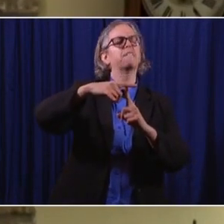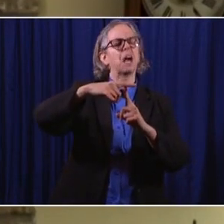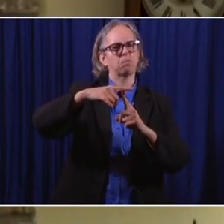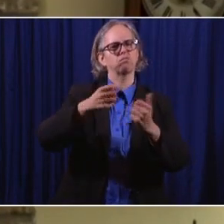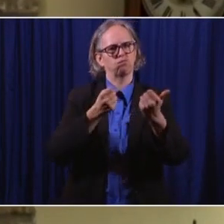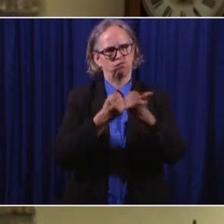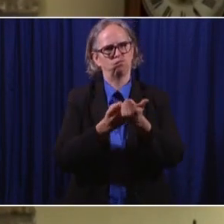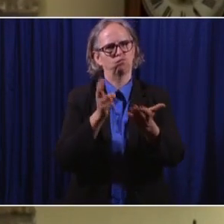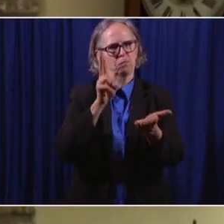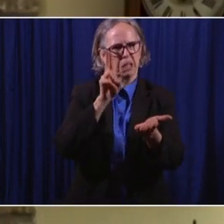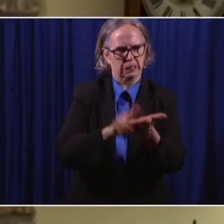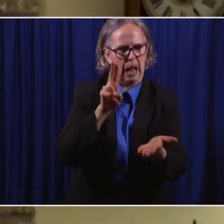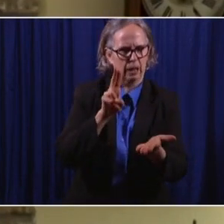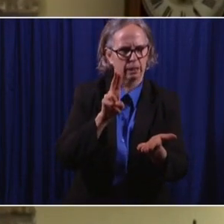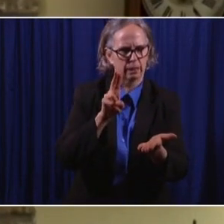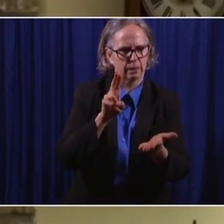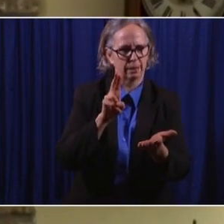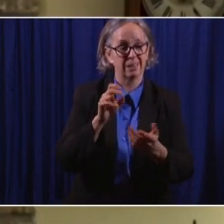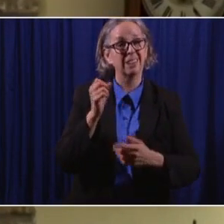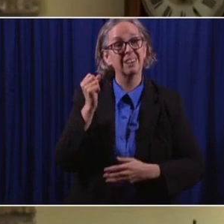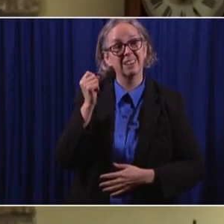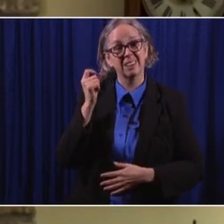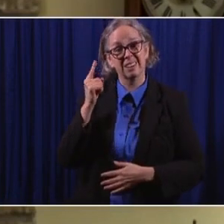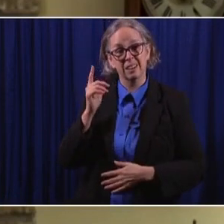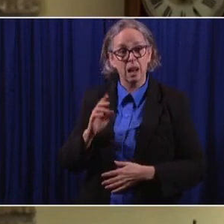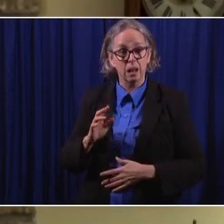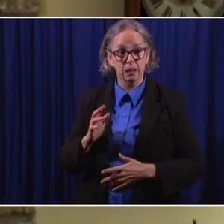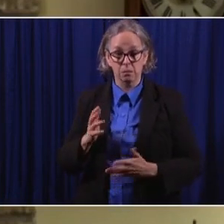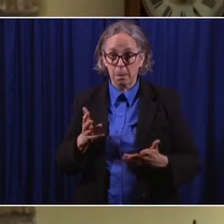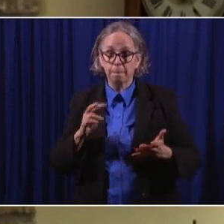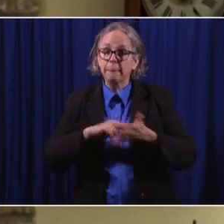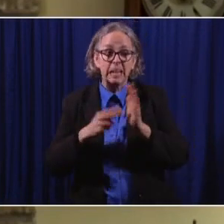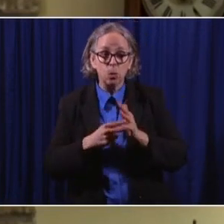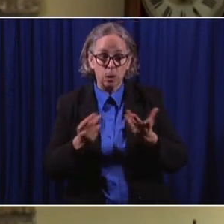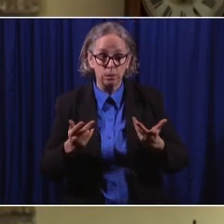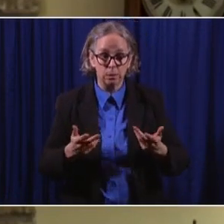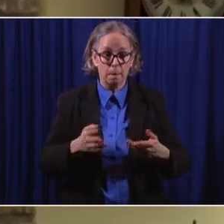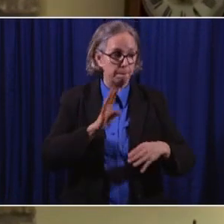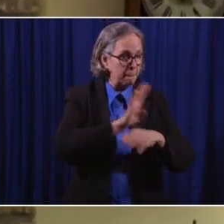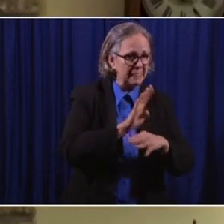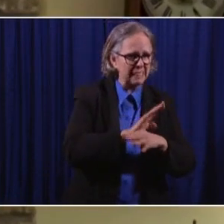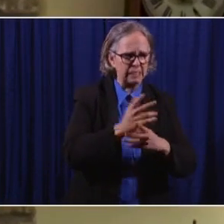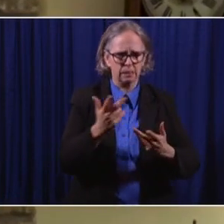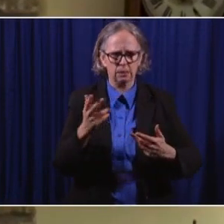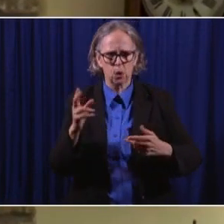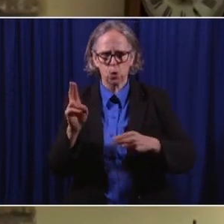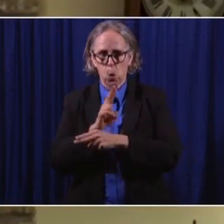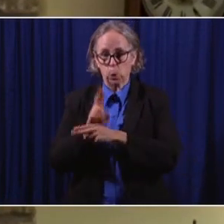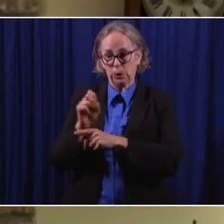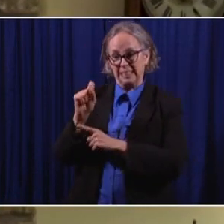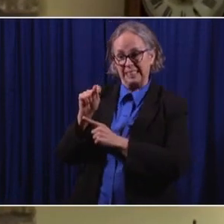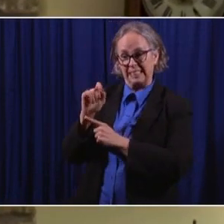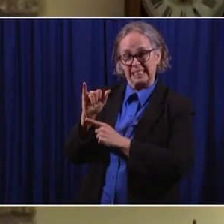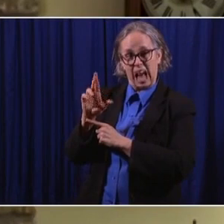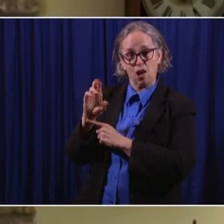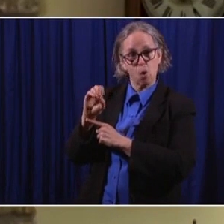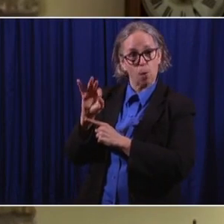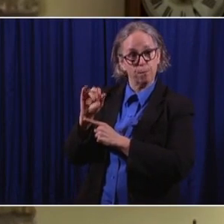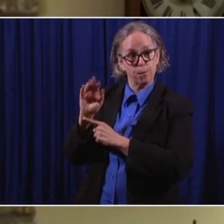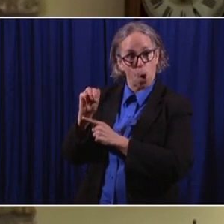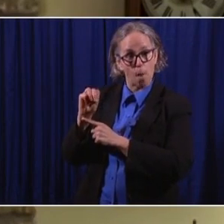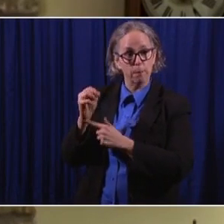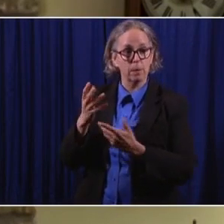ability to use styrofoam containers to have carry out food and to use the plastic